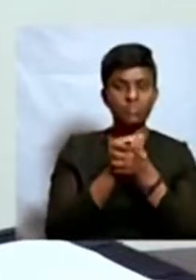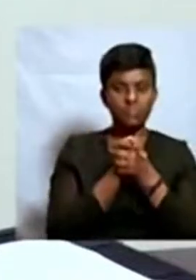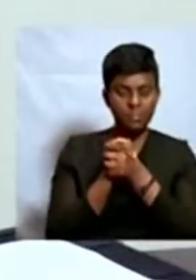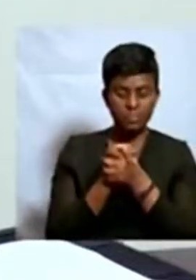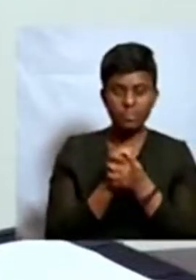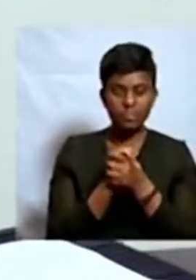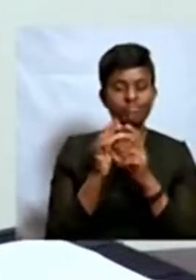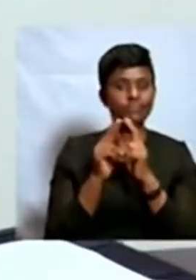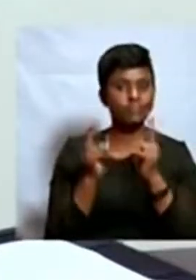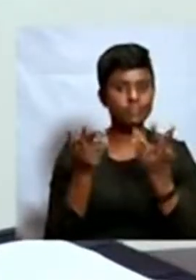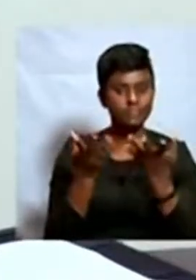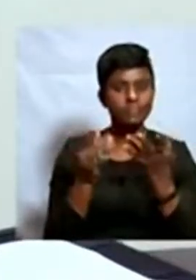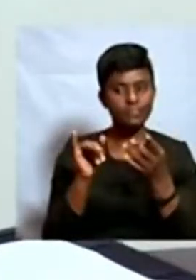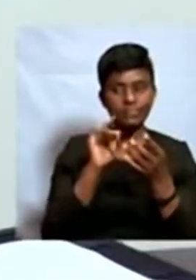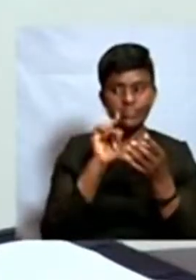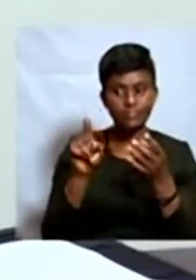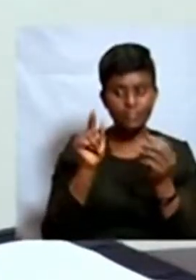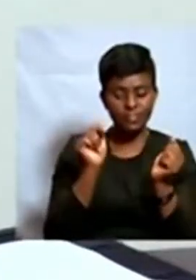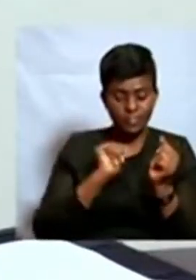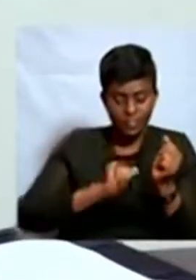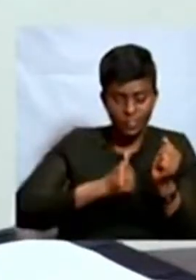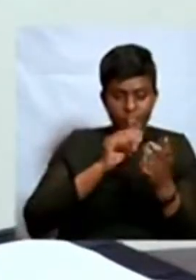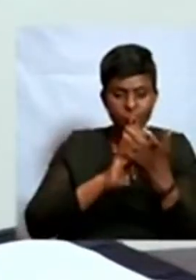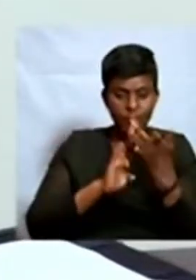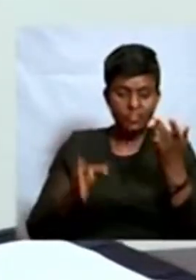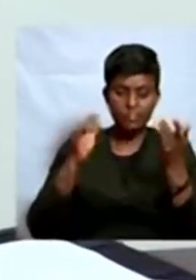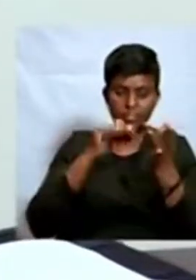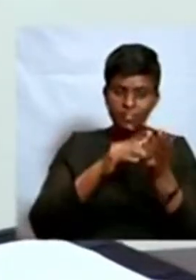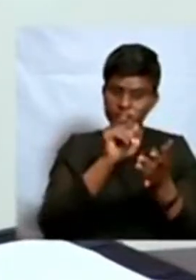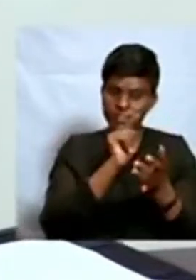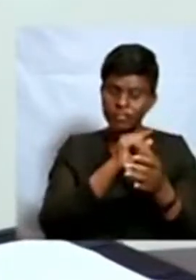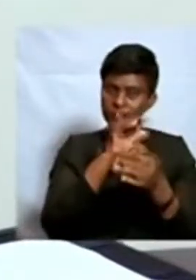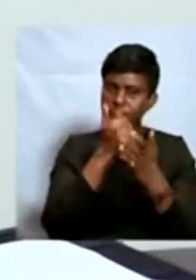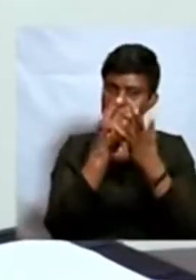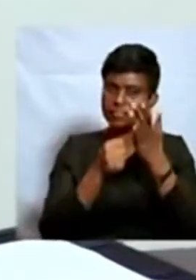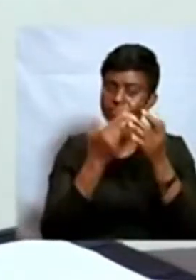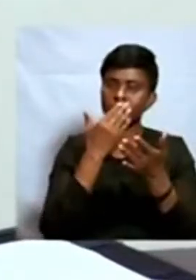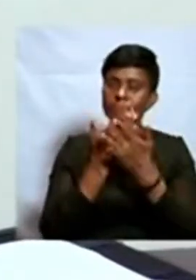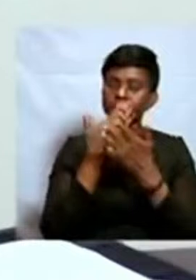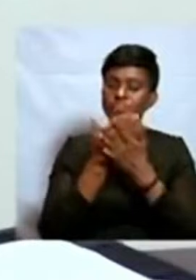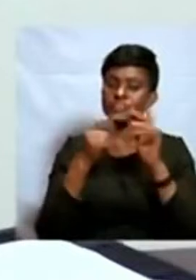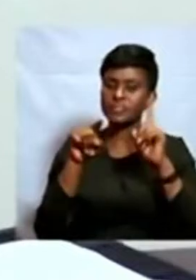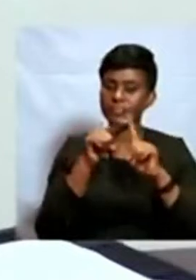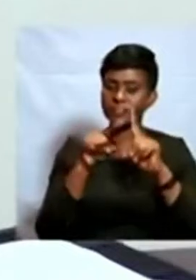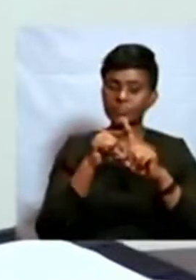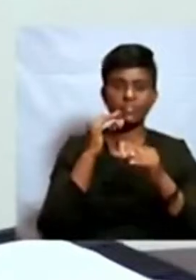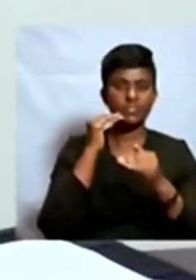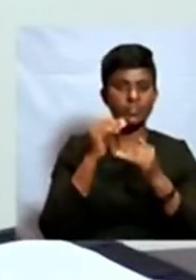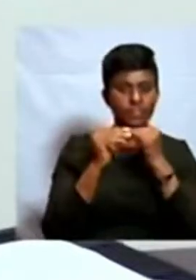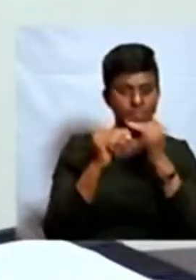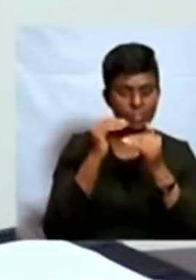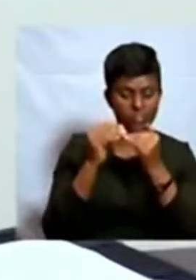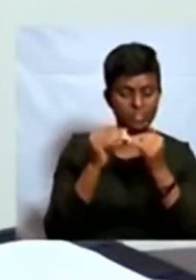collaborations. So that is, we believe, again, this is a very positive step. The